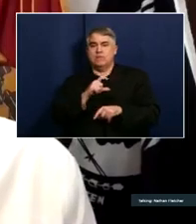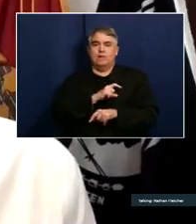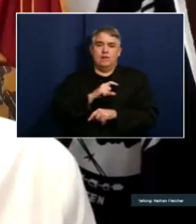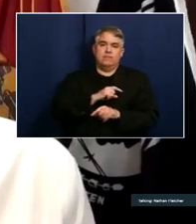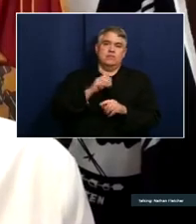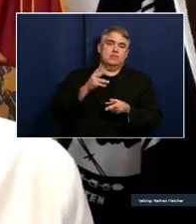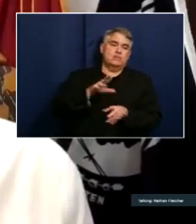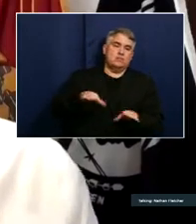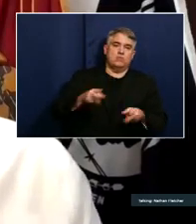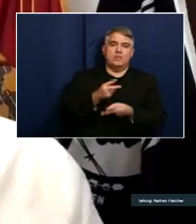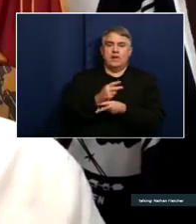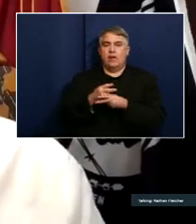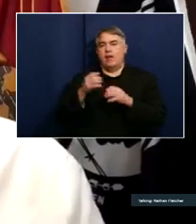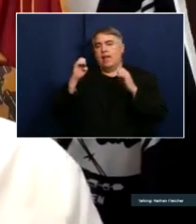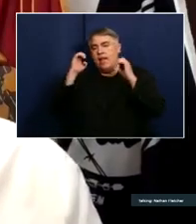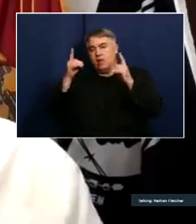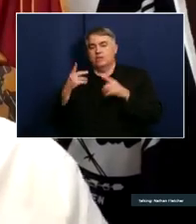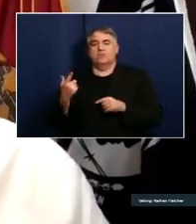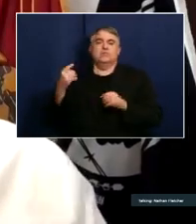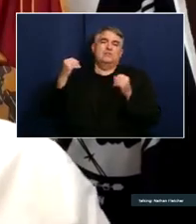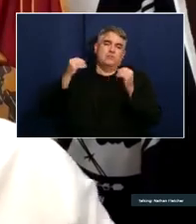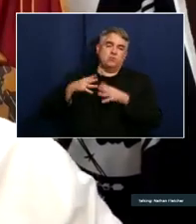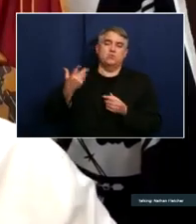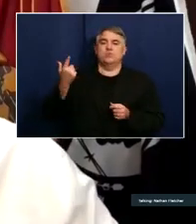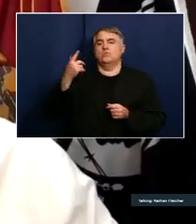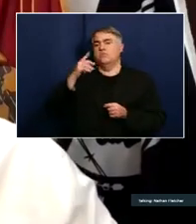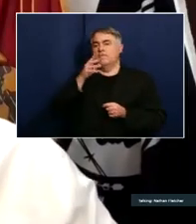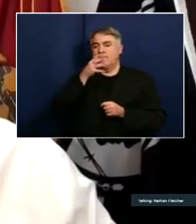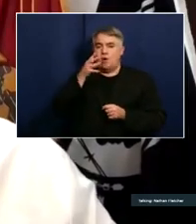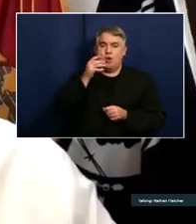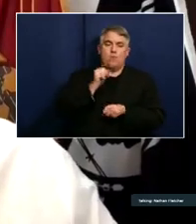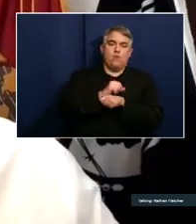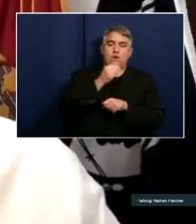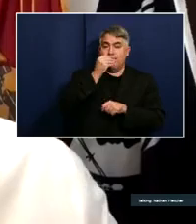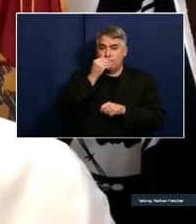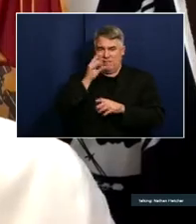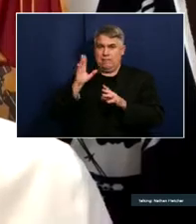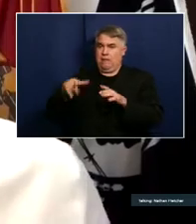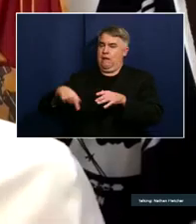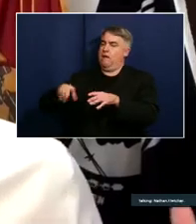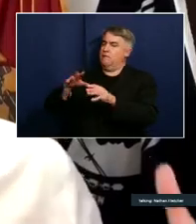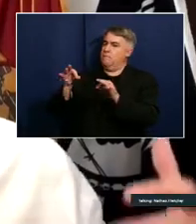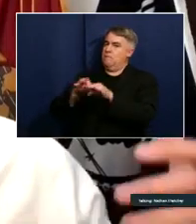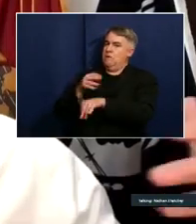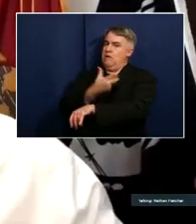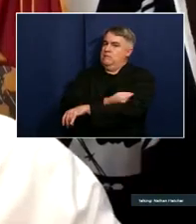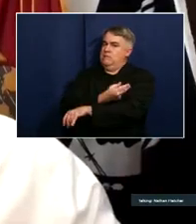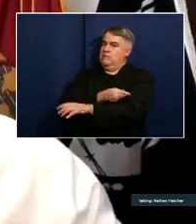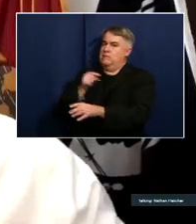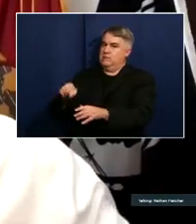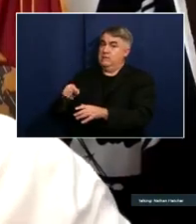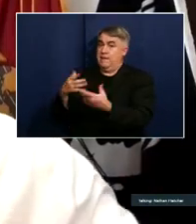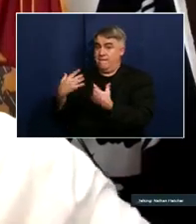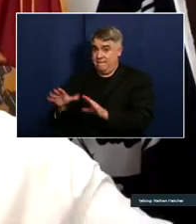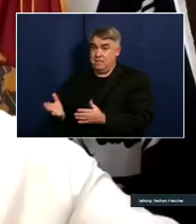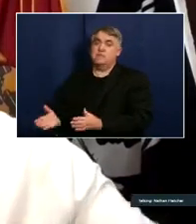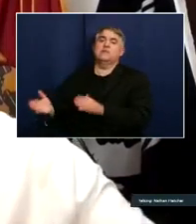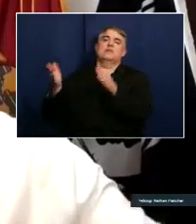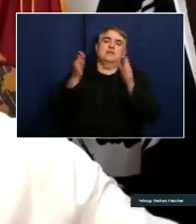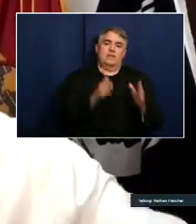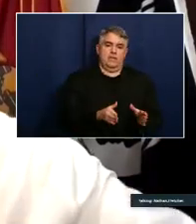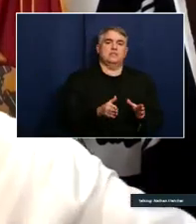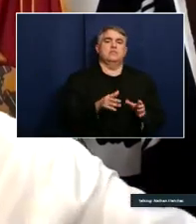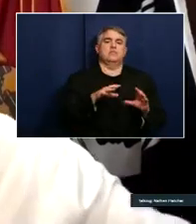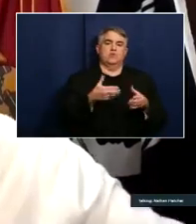education, food and agriculture. And then when we get through those, we will go to the next one. But it's also important to keep in mind, we have to administer the